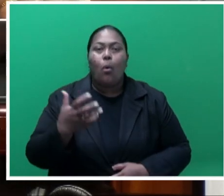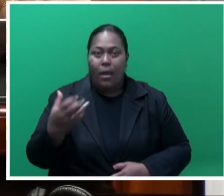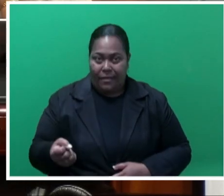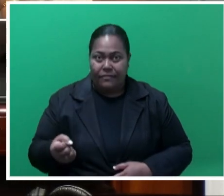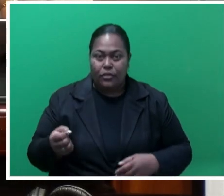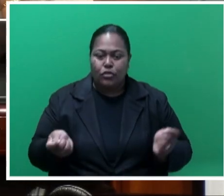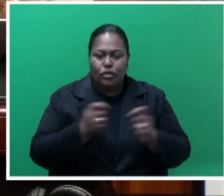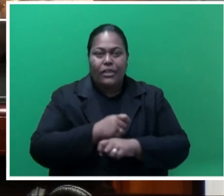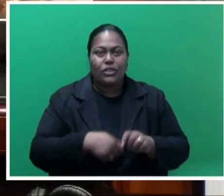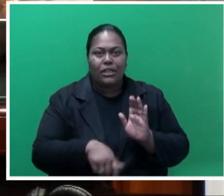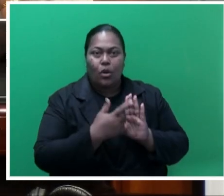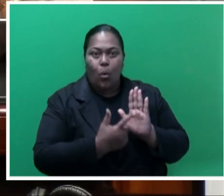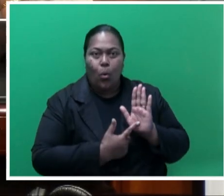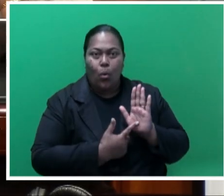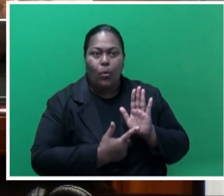in law.